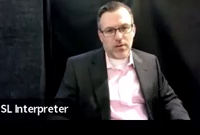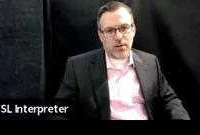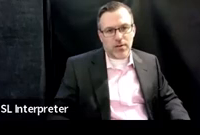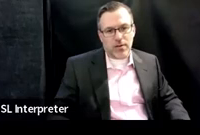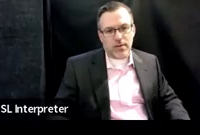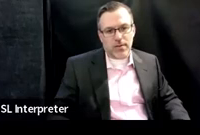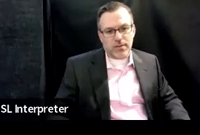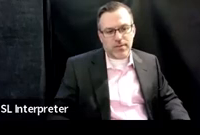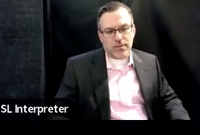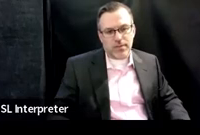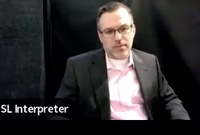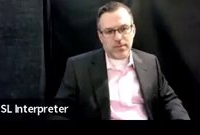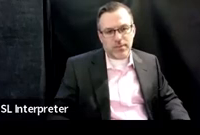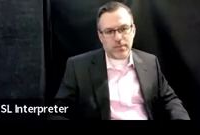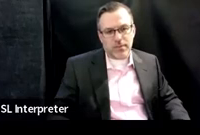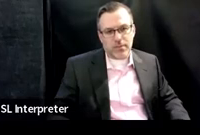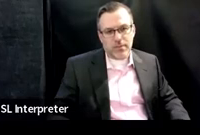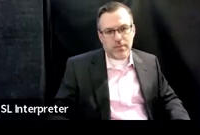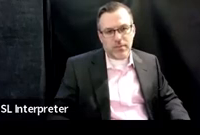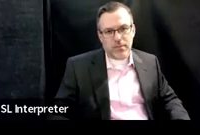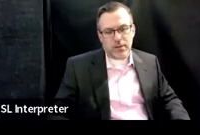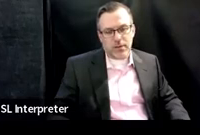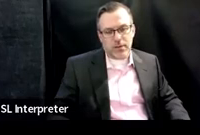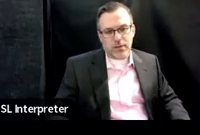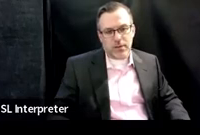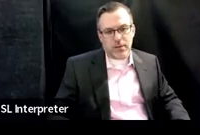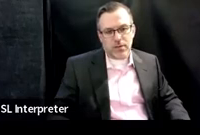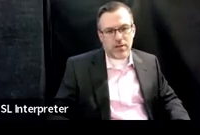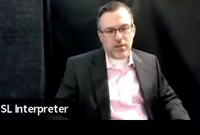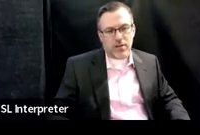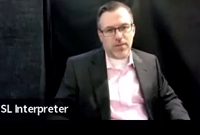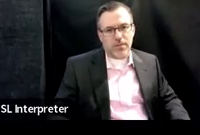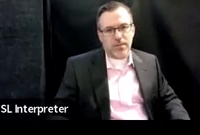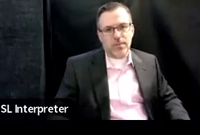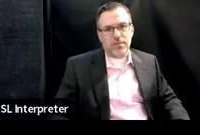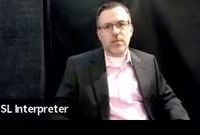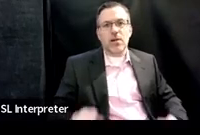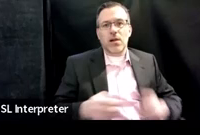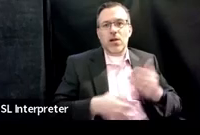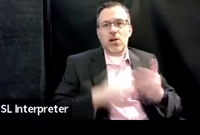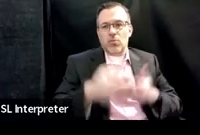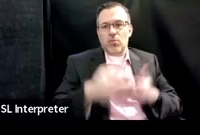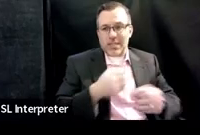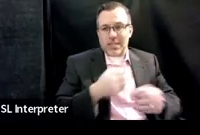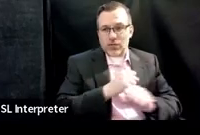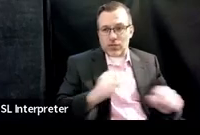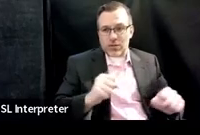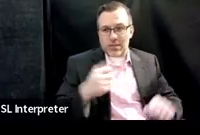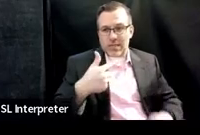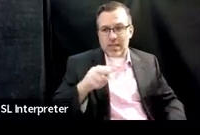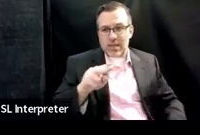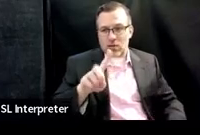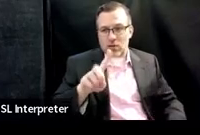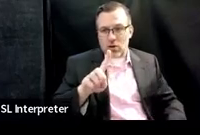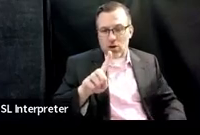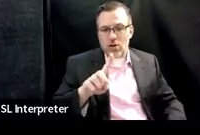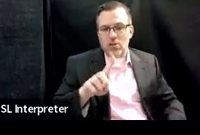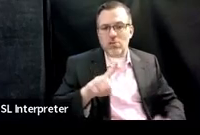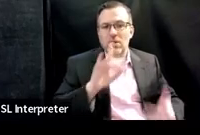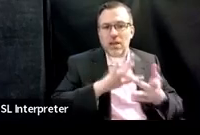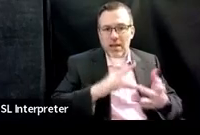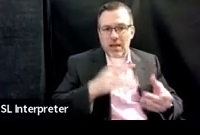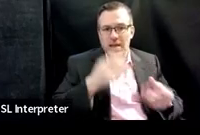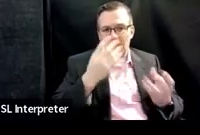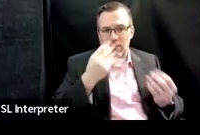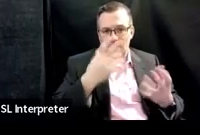And here's just to follow up about those procedural safeguards. Typically, there's contact information in there with a phone number